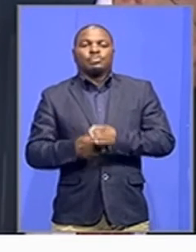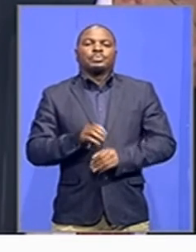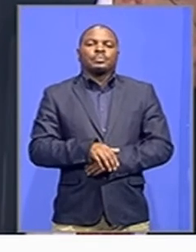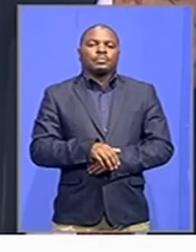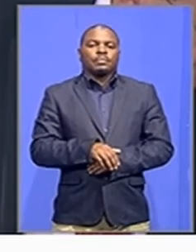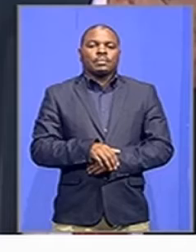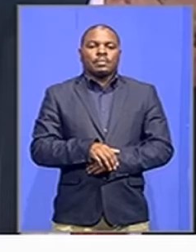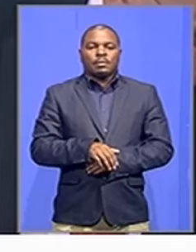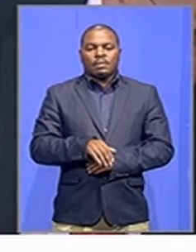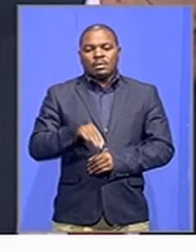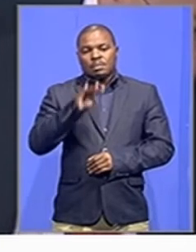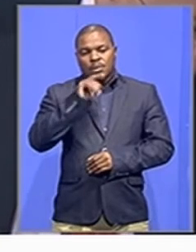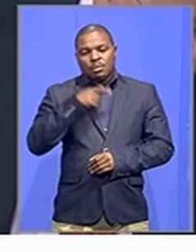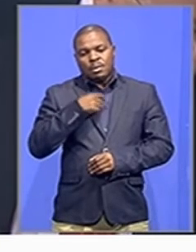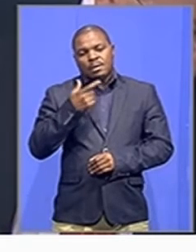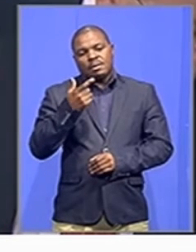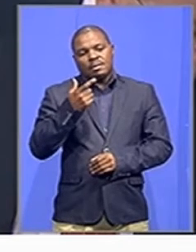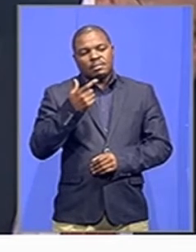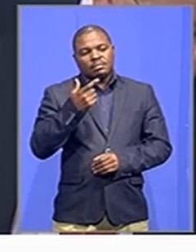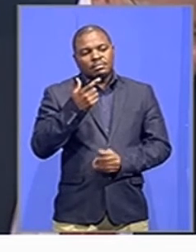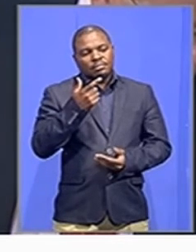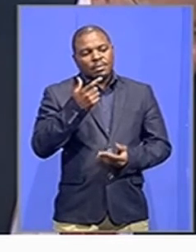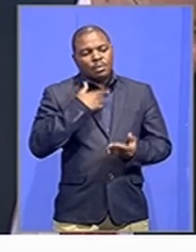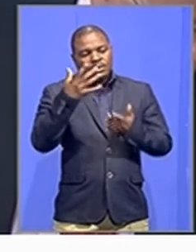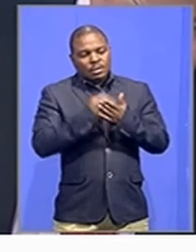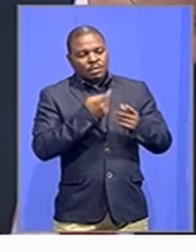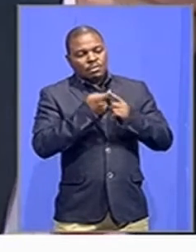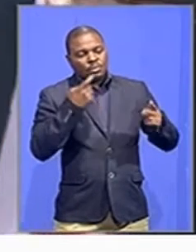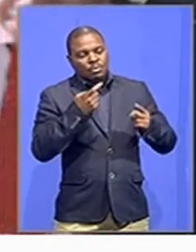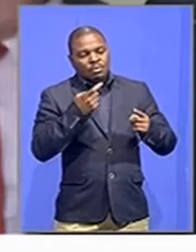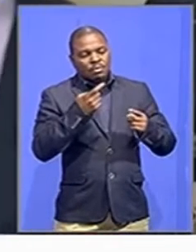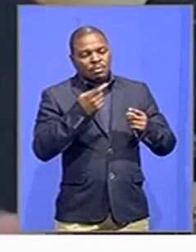that is taken on behalf of ANA,